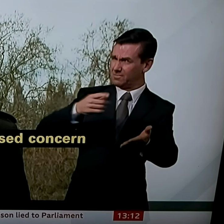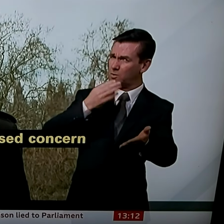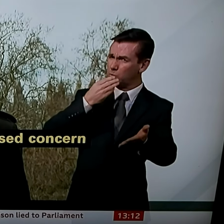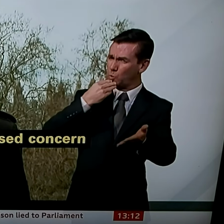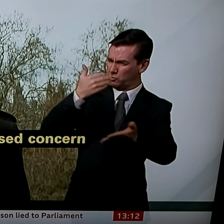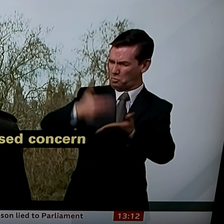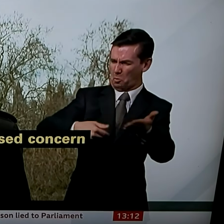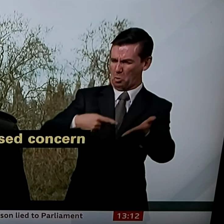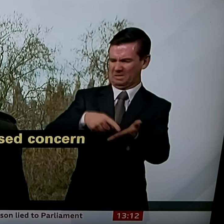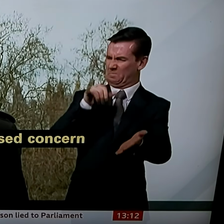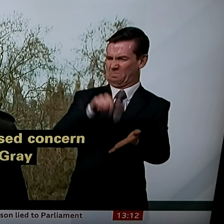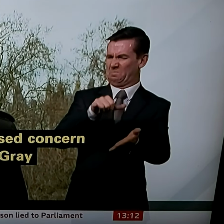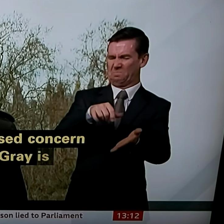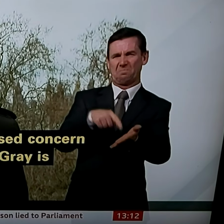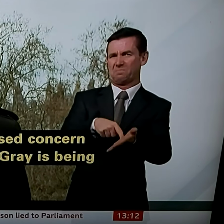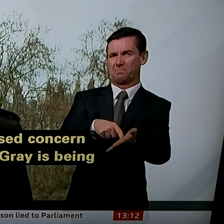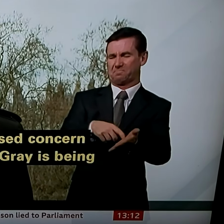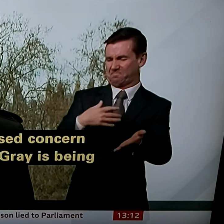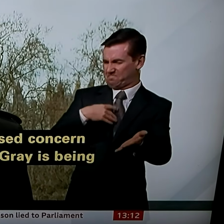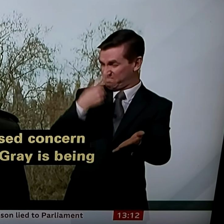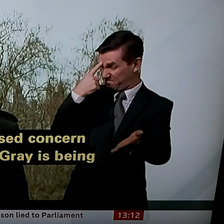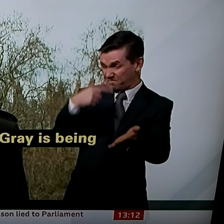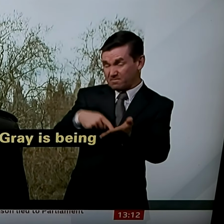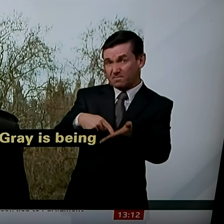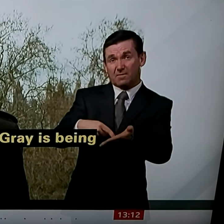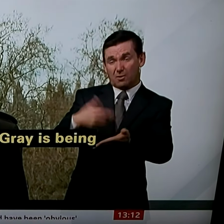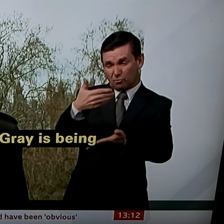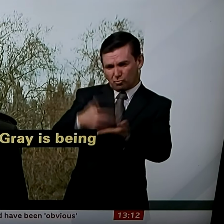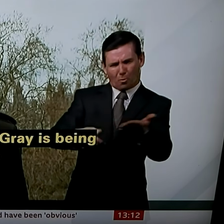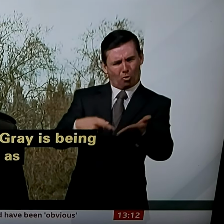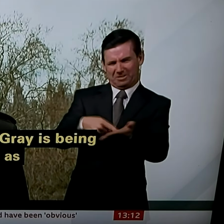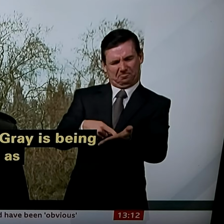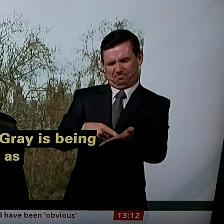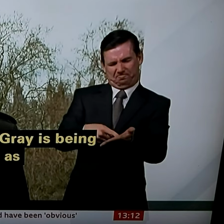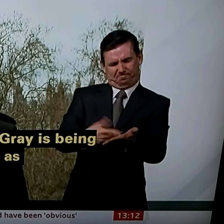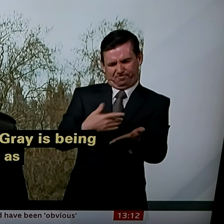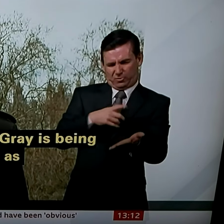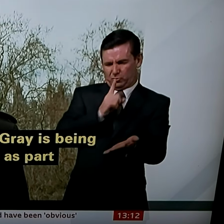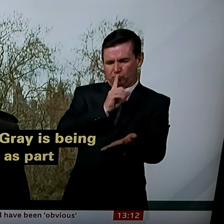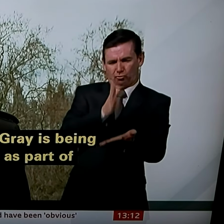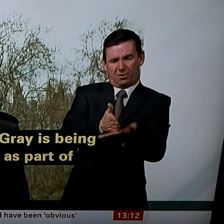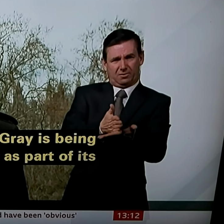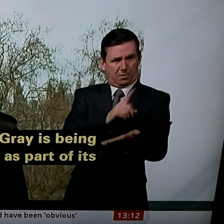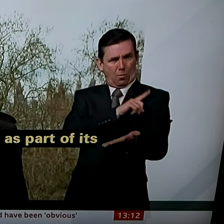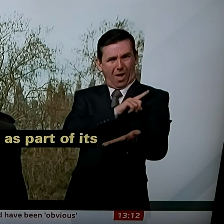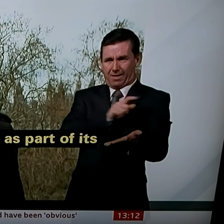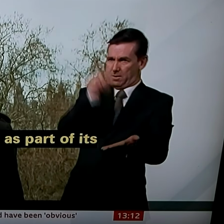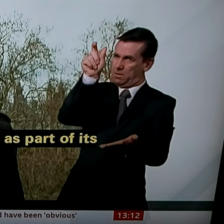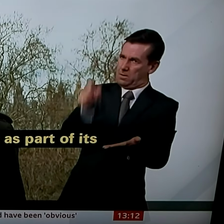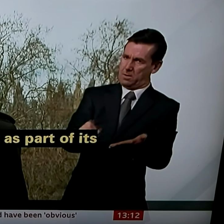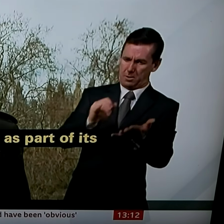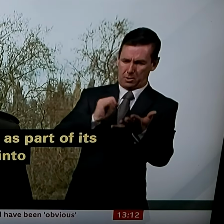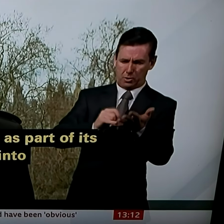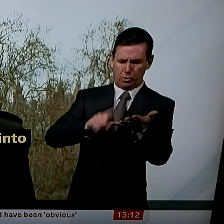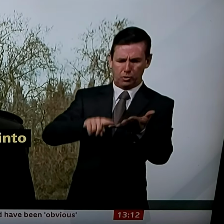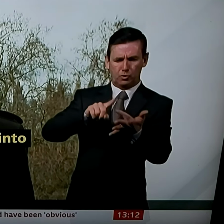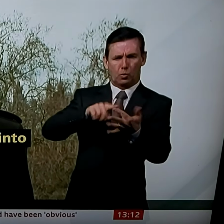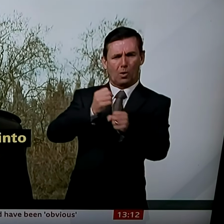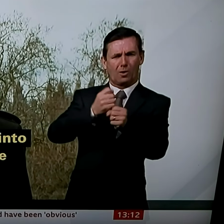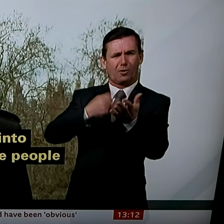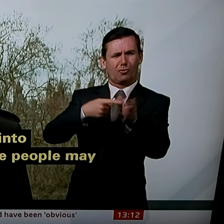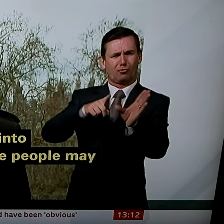its investigation and calls into question the confidence that people may have in it now, given that Sir Kier Starmer is